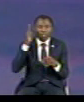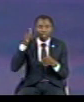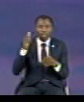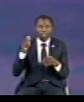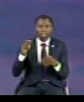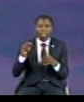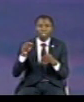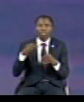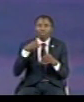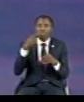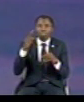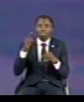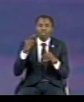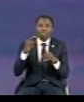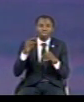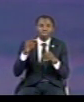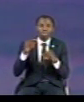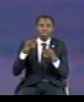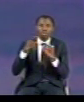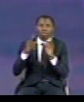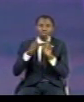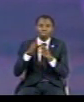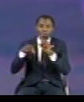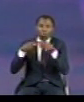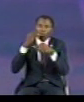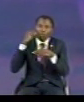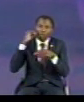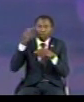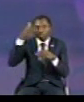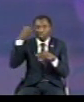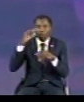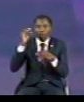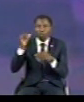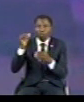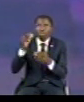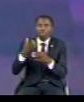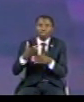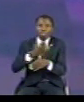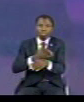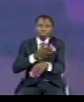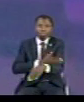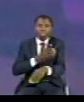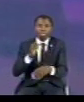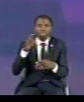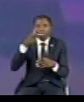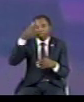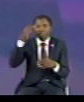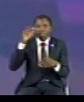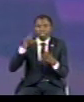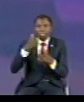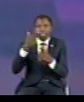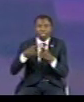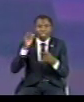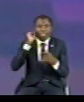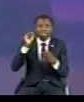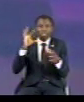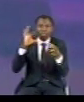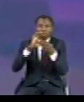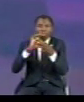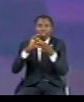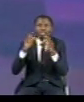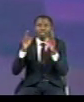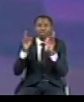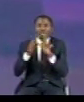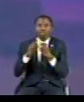improvement. But yesterday, according to her, she joined the crusade online. And